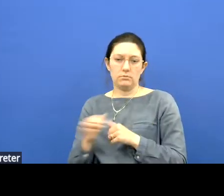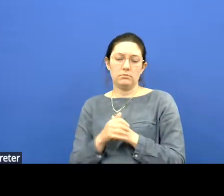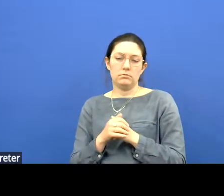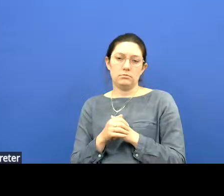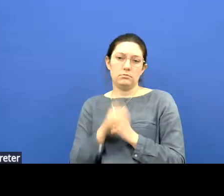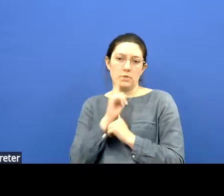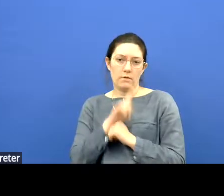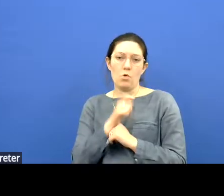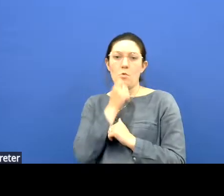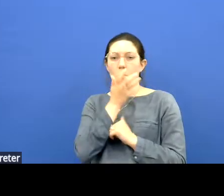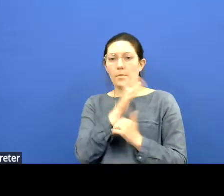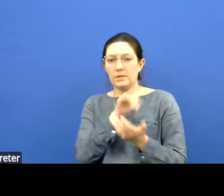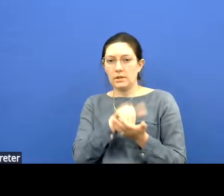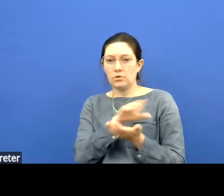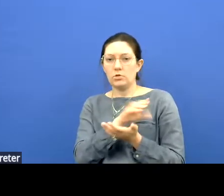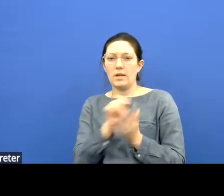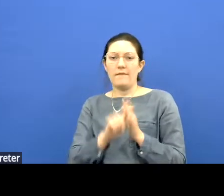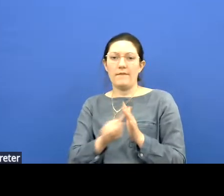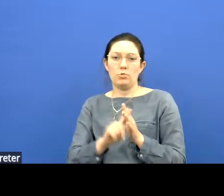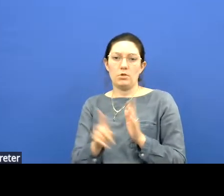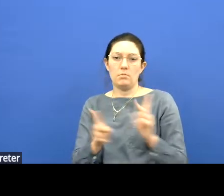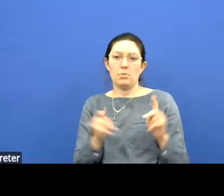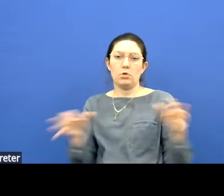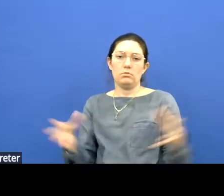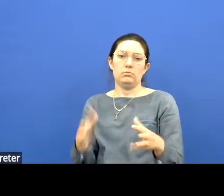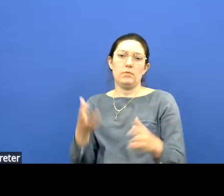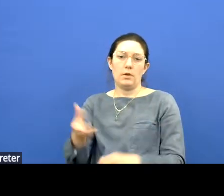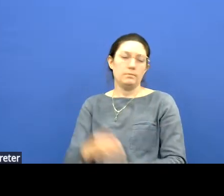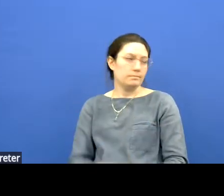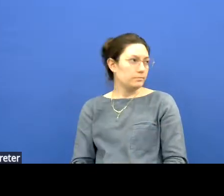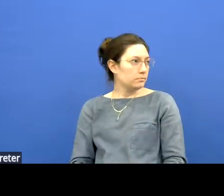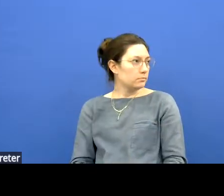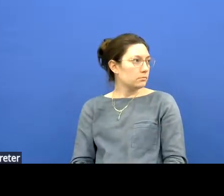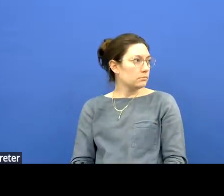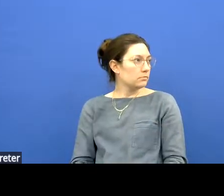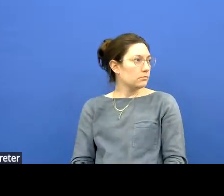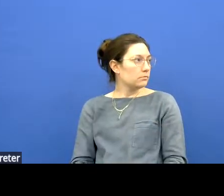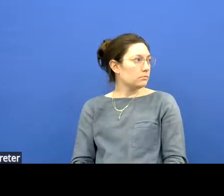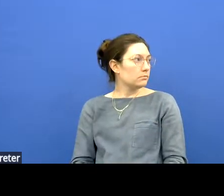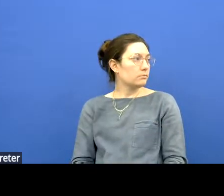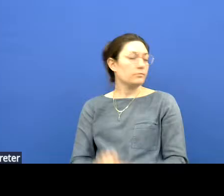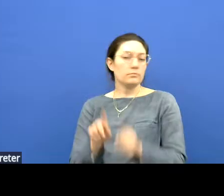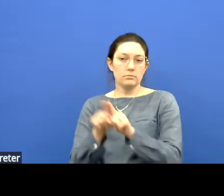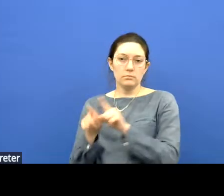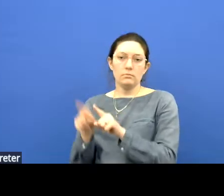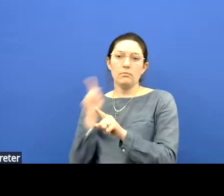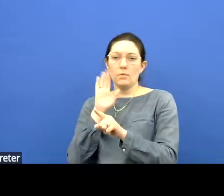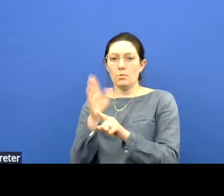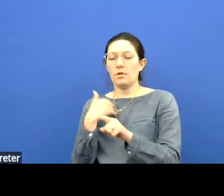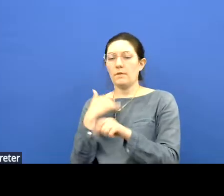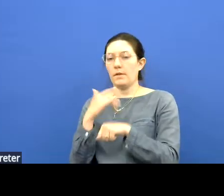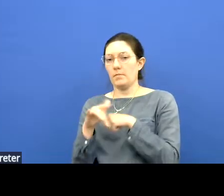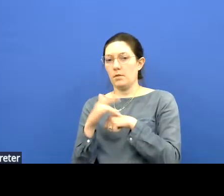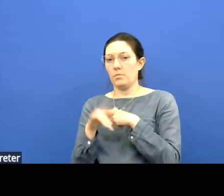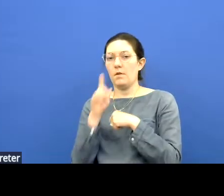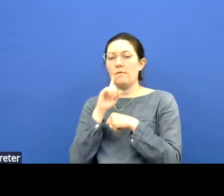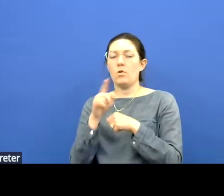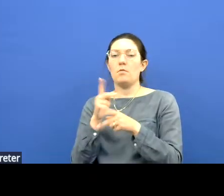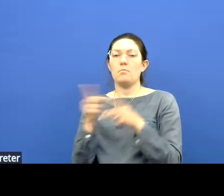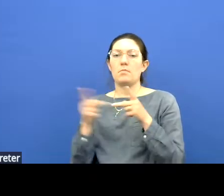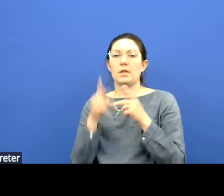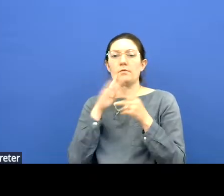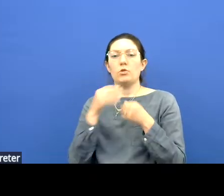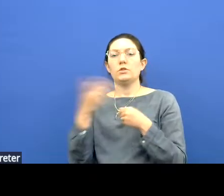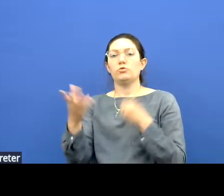so that people could meet there. It would also, we'd have it available as a point of distribution if we ever have